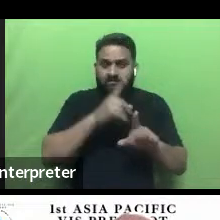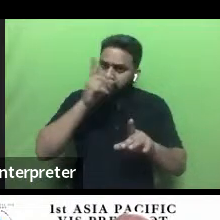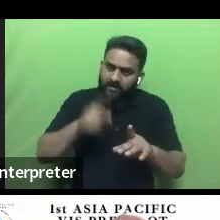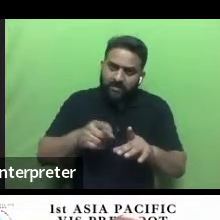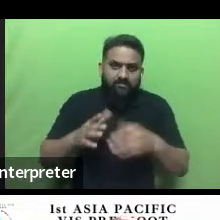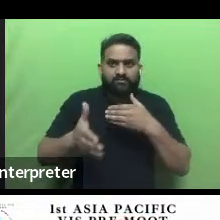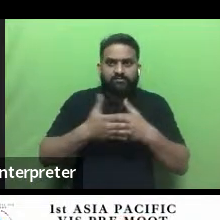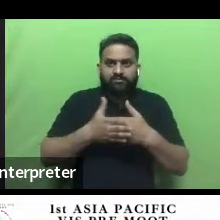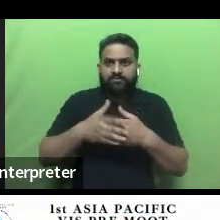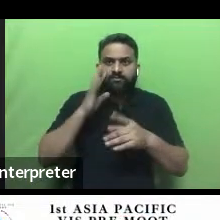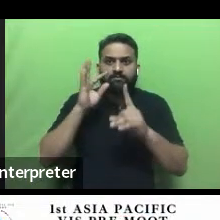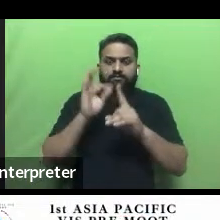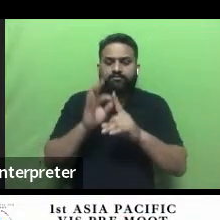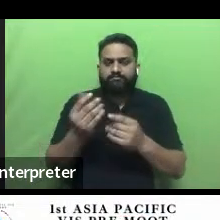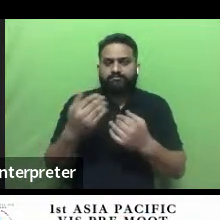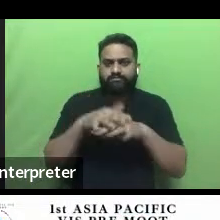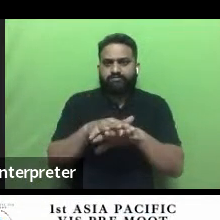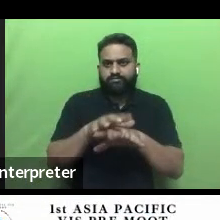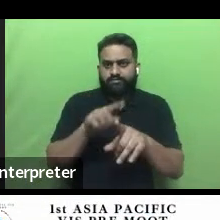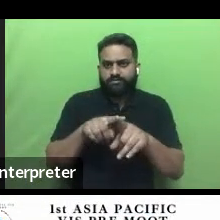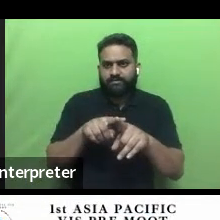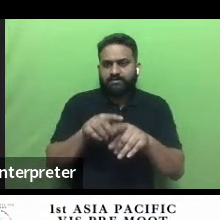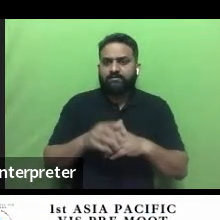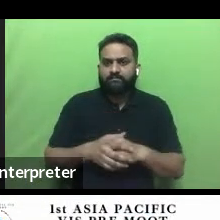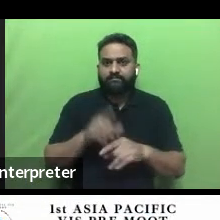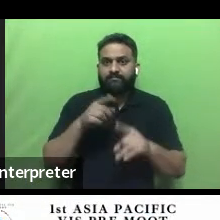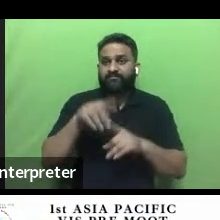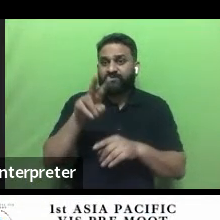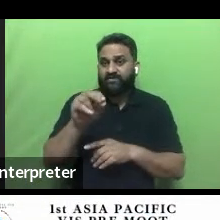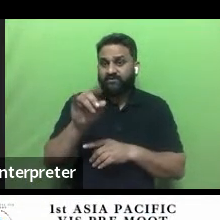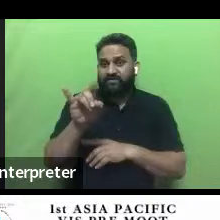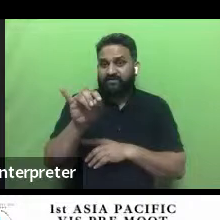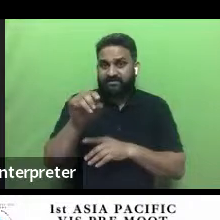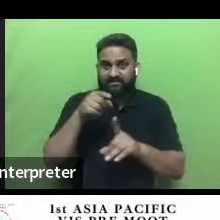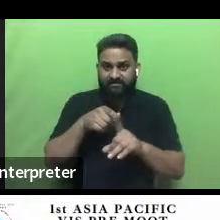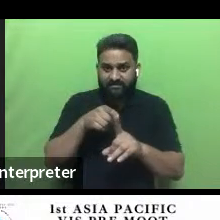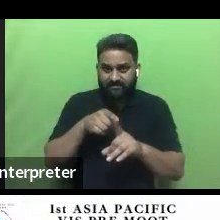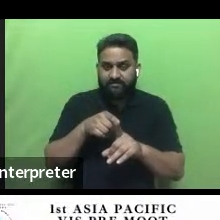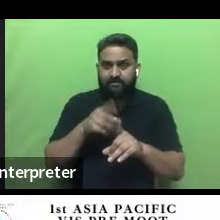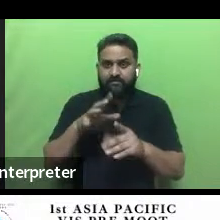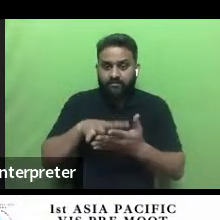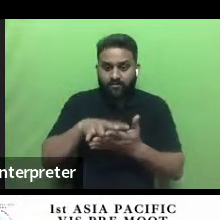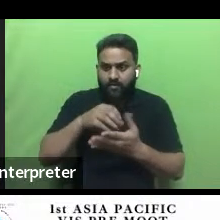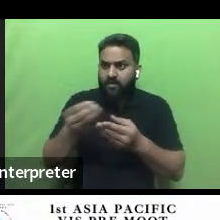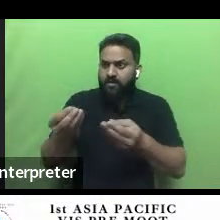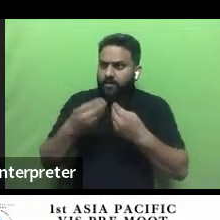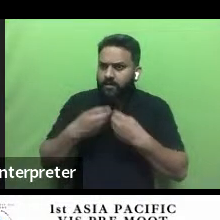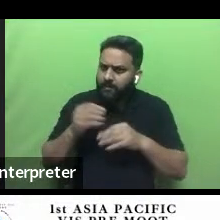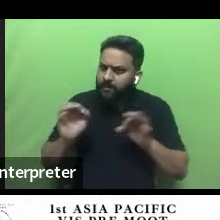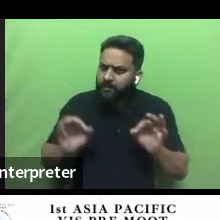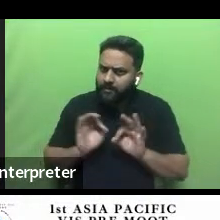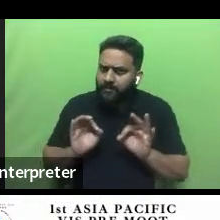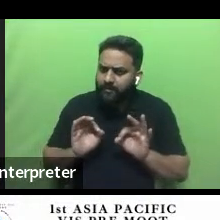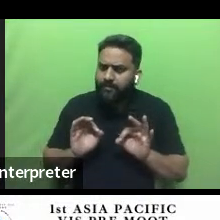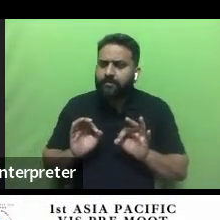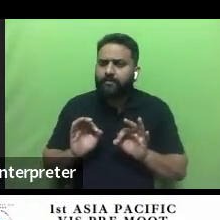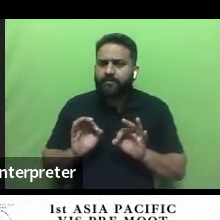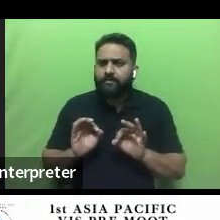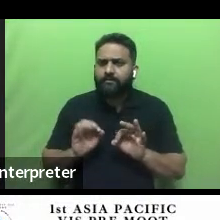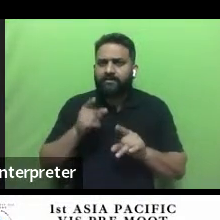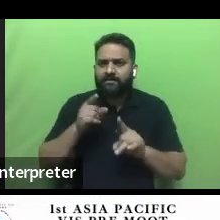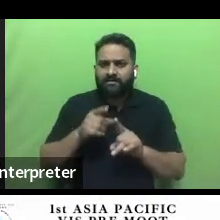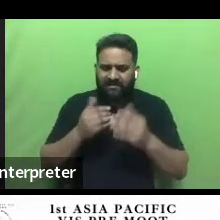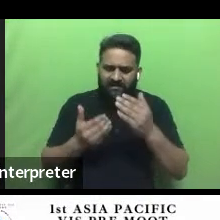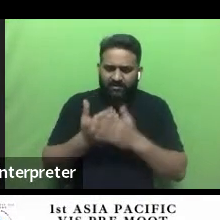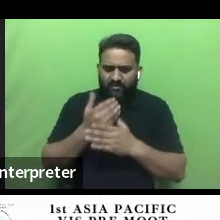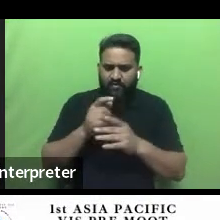valid incorporation. Therefore, in 2016, when a copy was not provided, the new amended